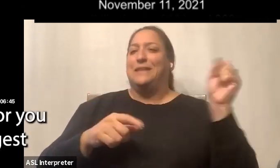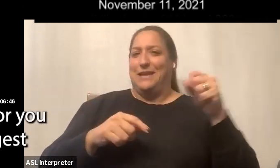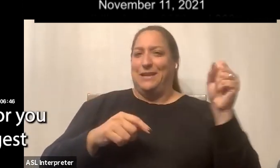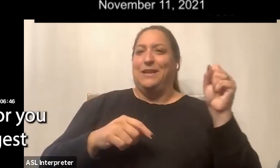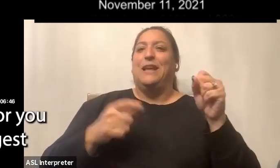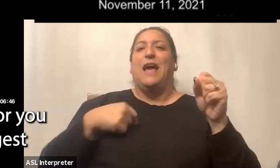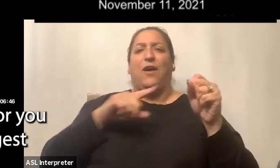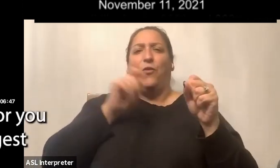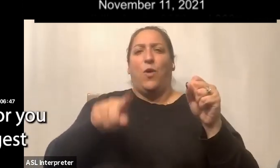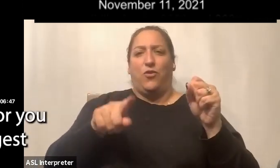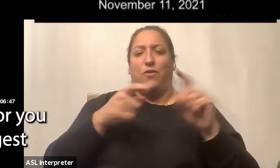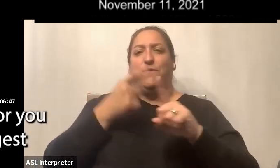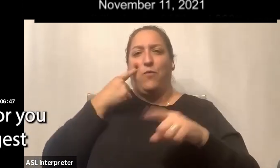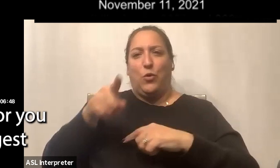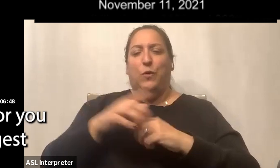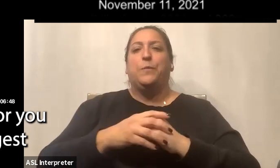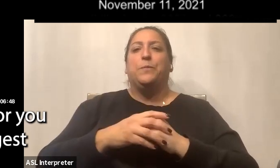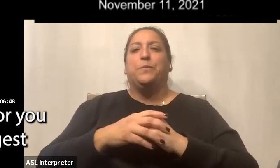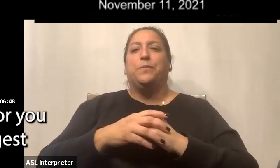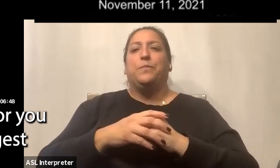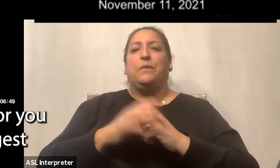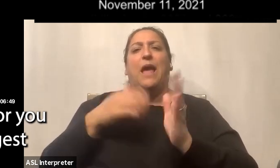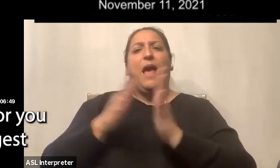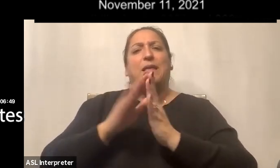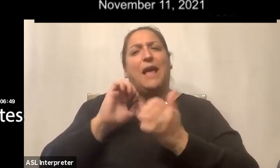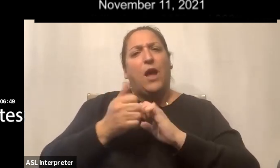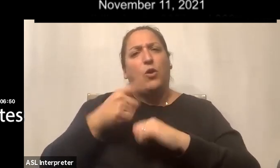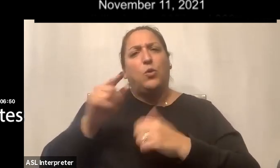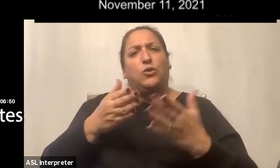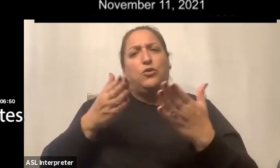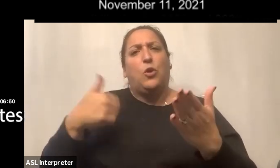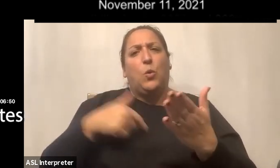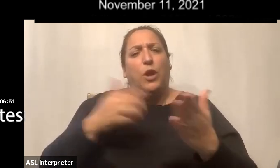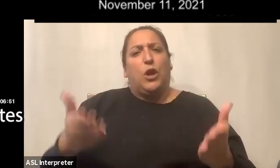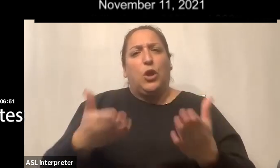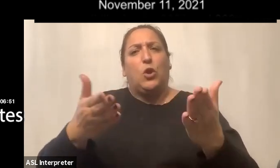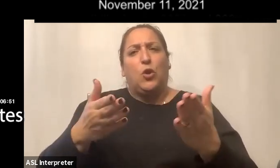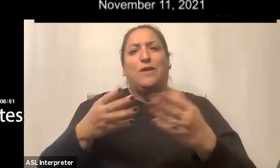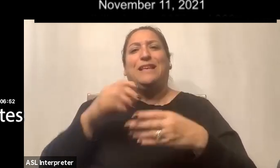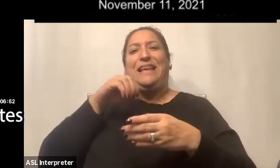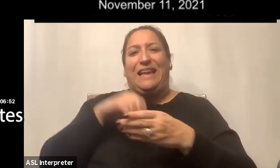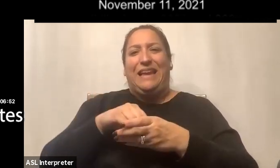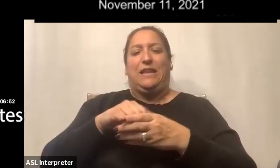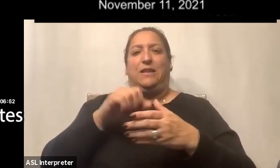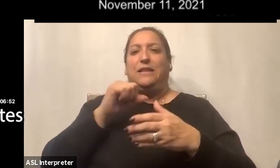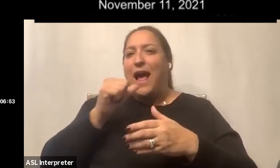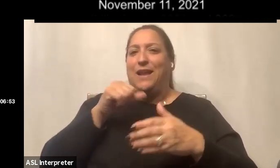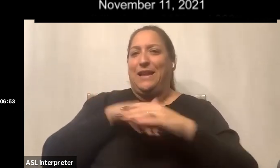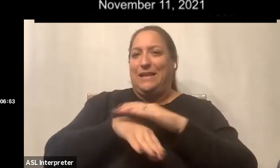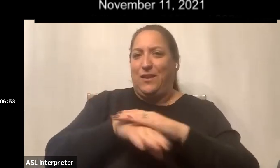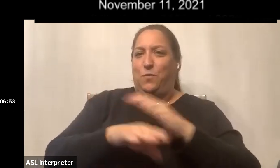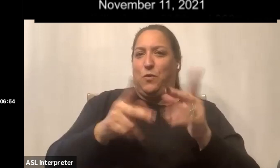do have a question here for you, which asks, how do you suggest we encourage inaccessible sites to become